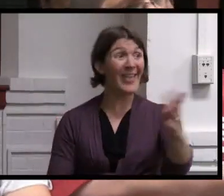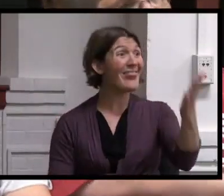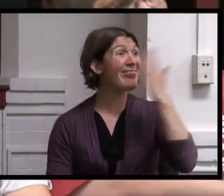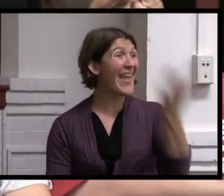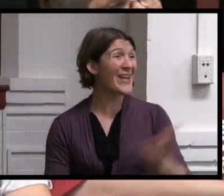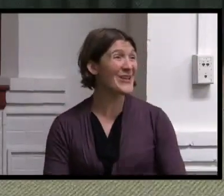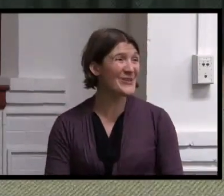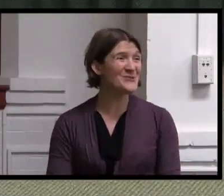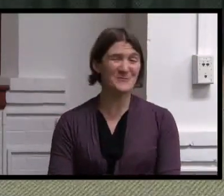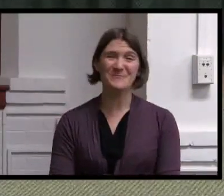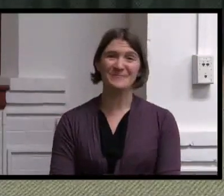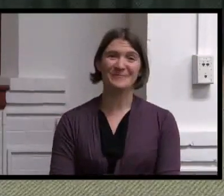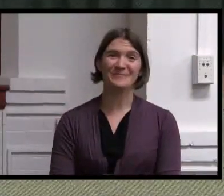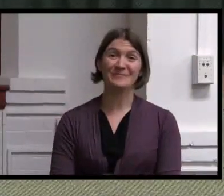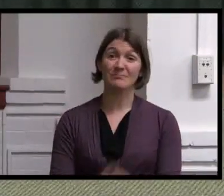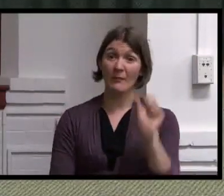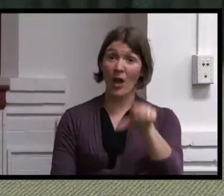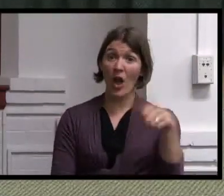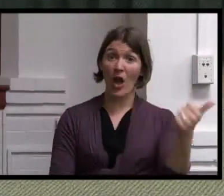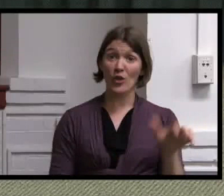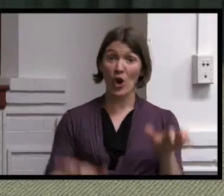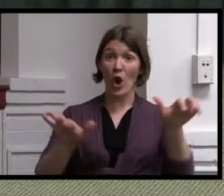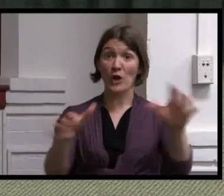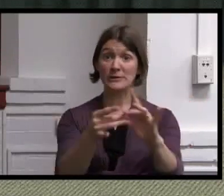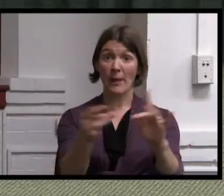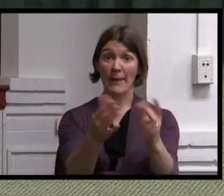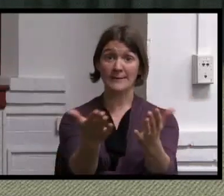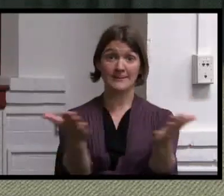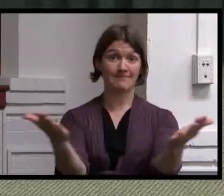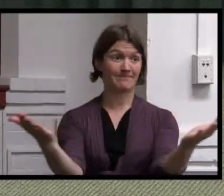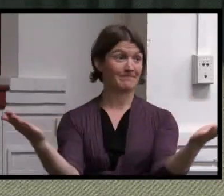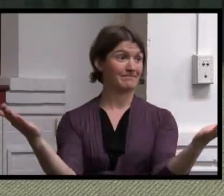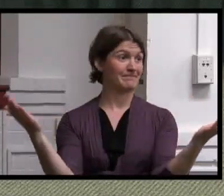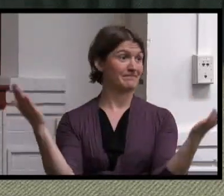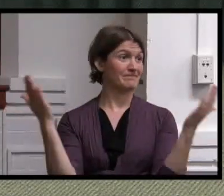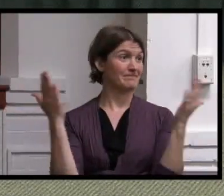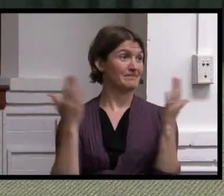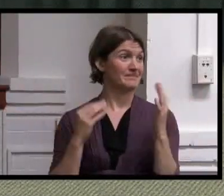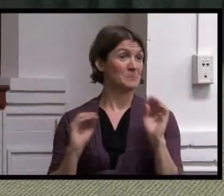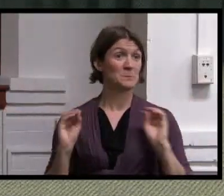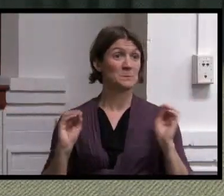very much. Is there anyone else in the public?